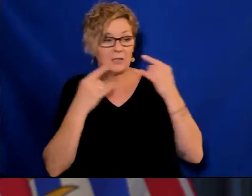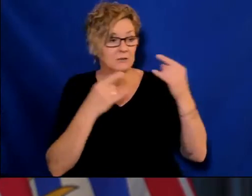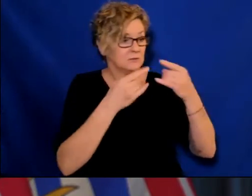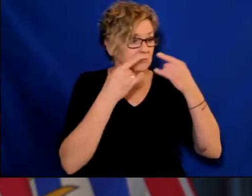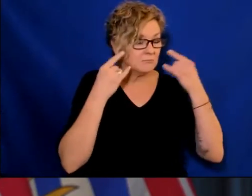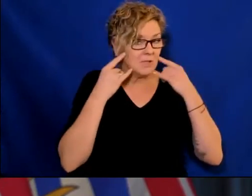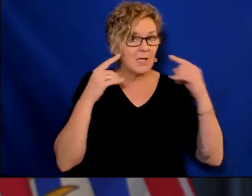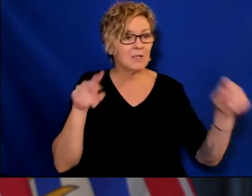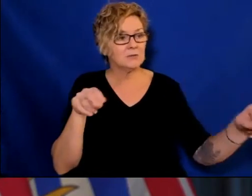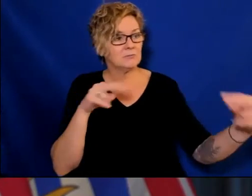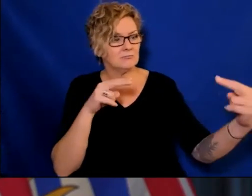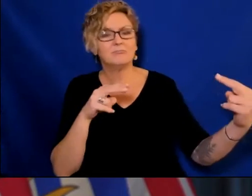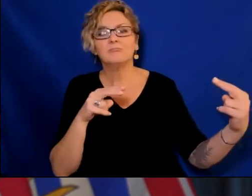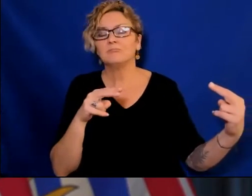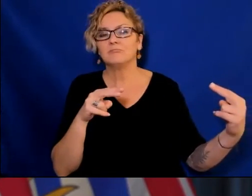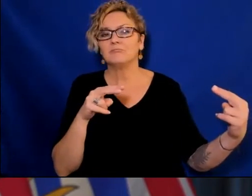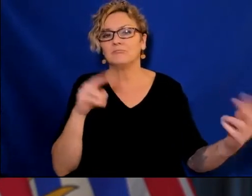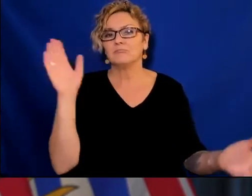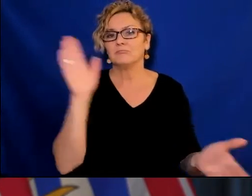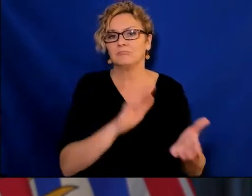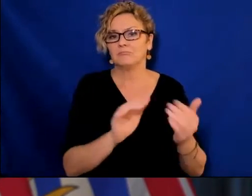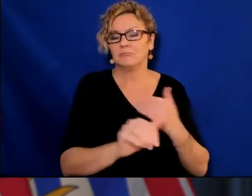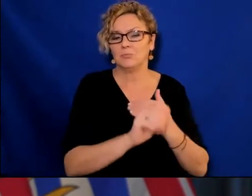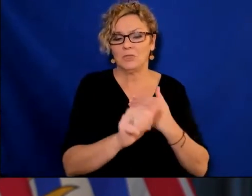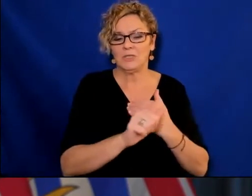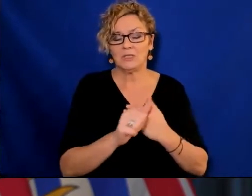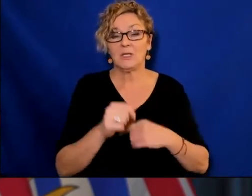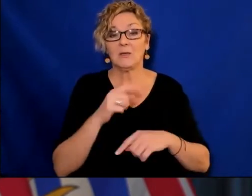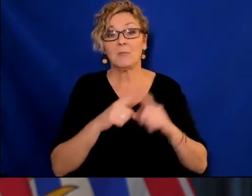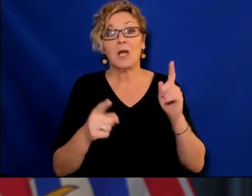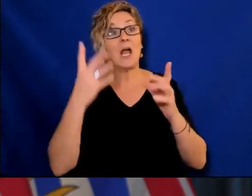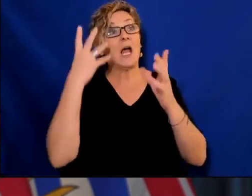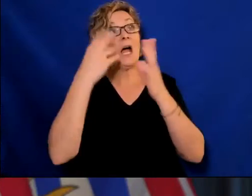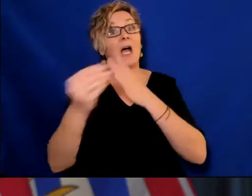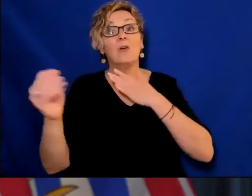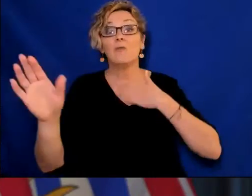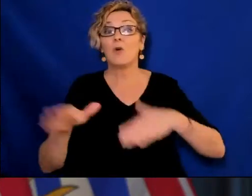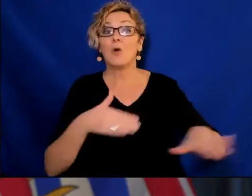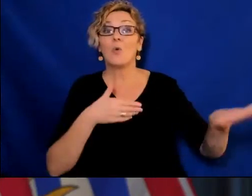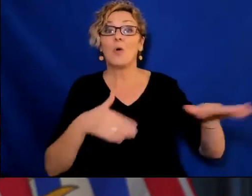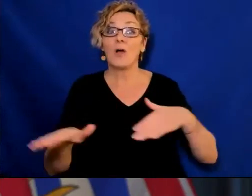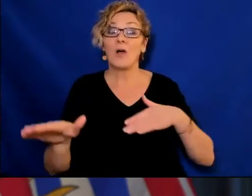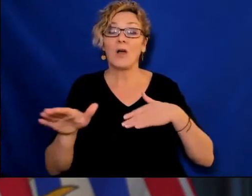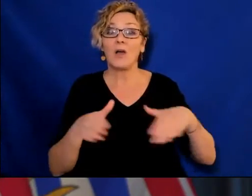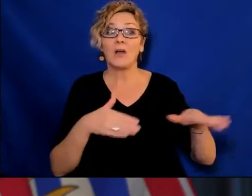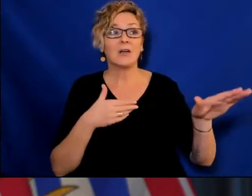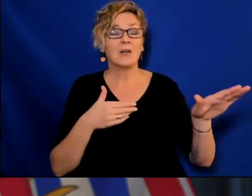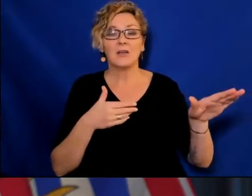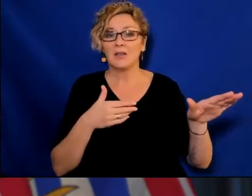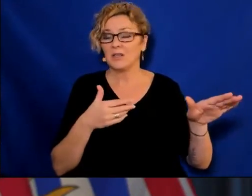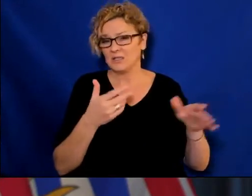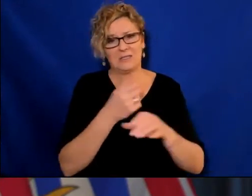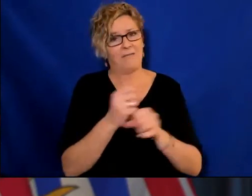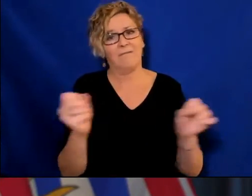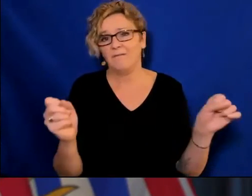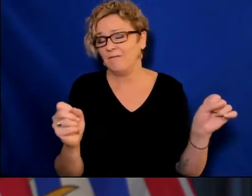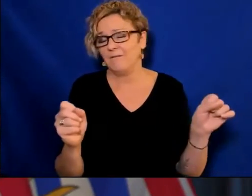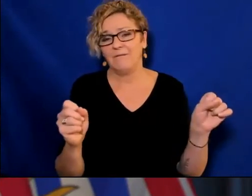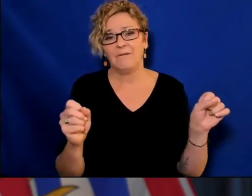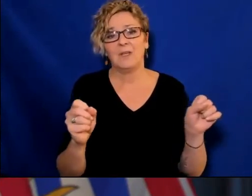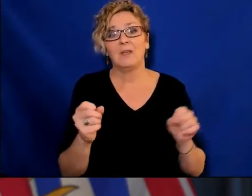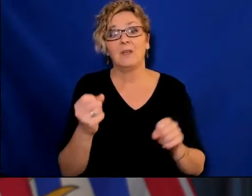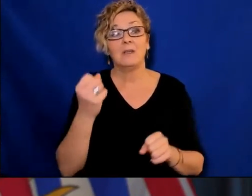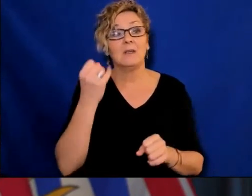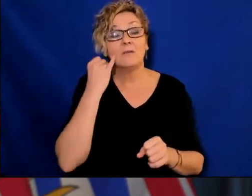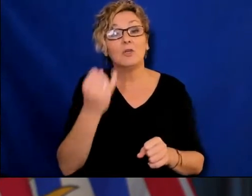safer. Going for a walk with somebody is safe. Keep your distance as much as possible, and then you don't need to wear